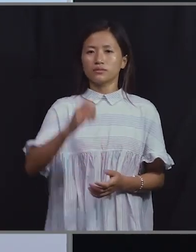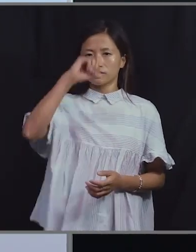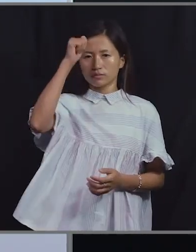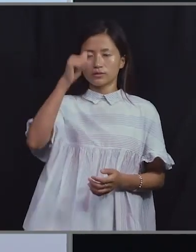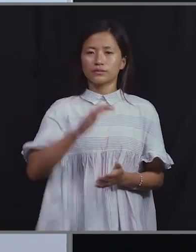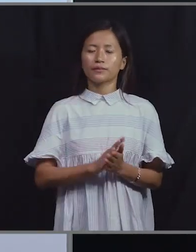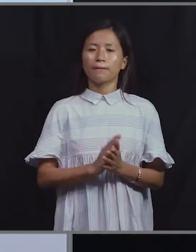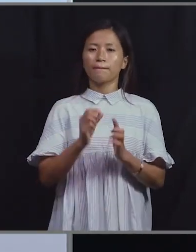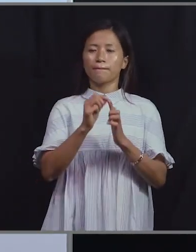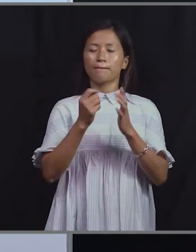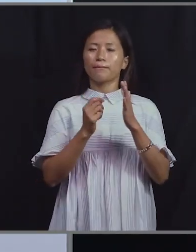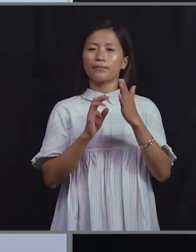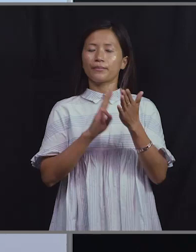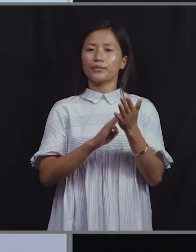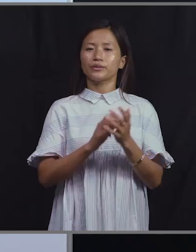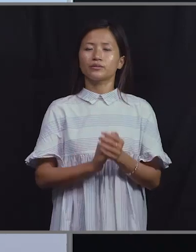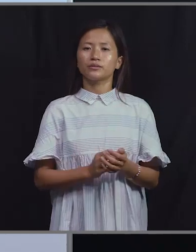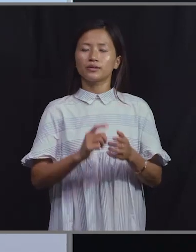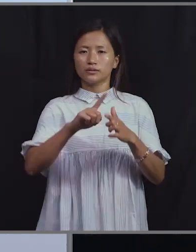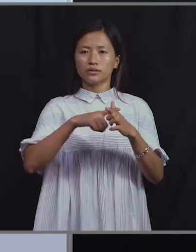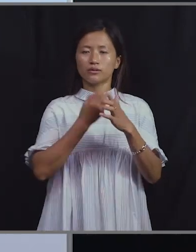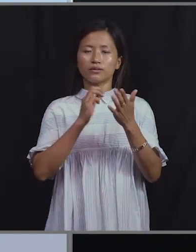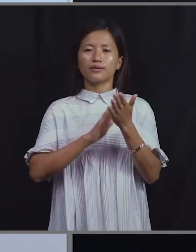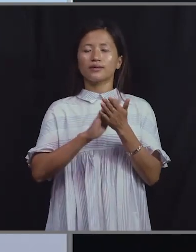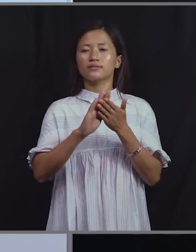Prime Minister, that is Jawaharlal Nehru,